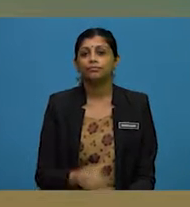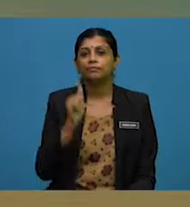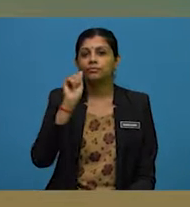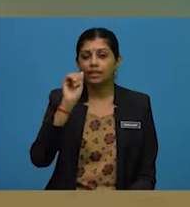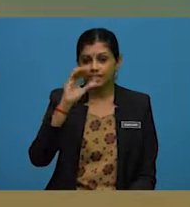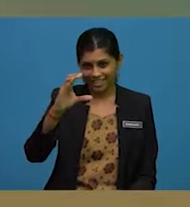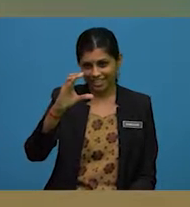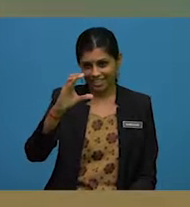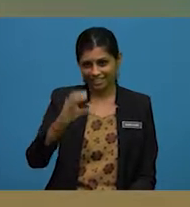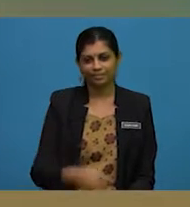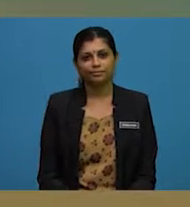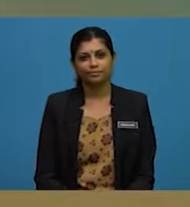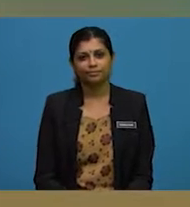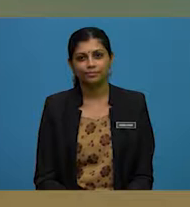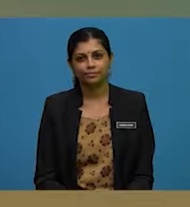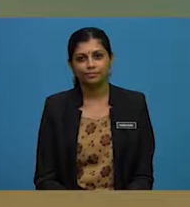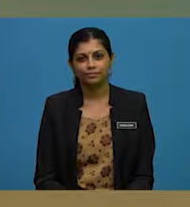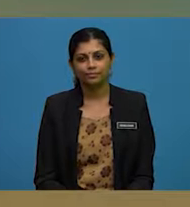Yes, the answer is C.